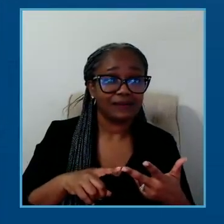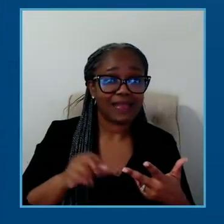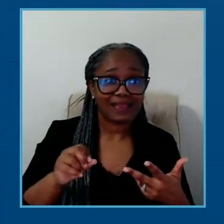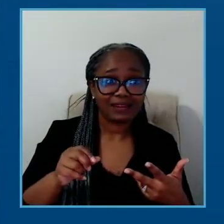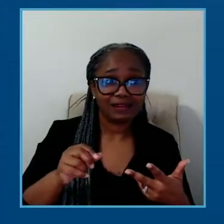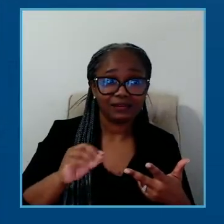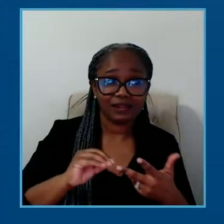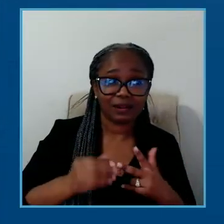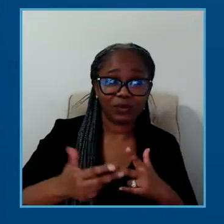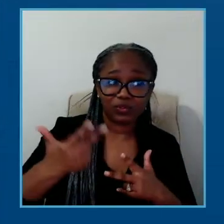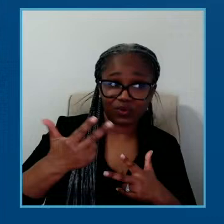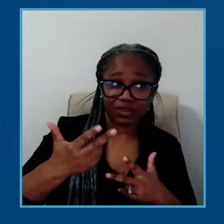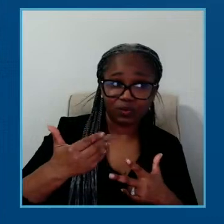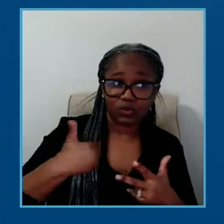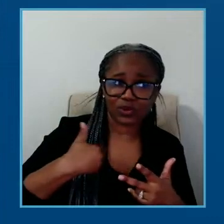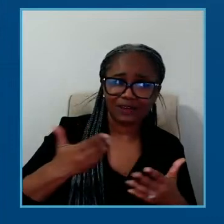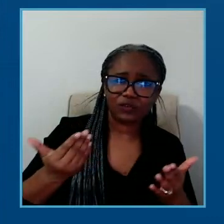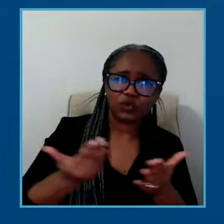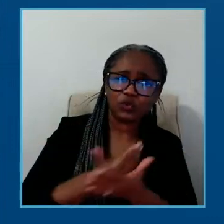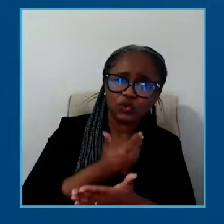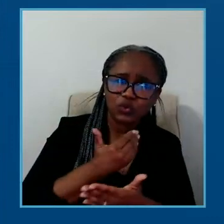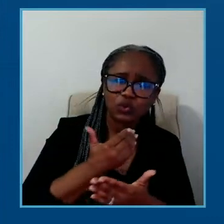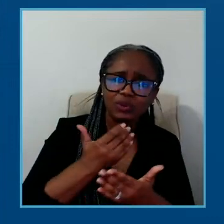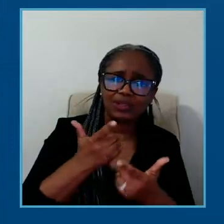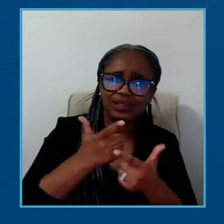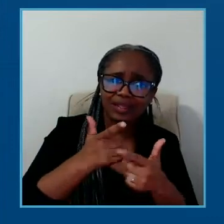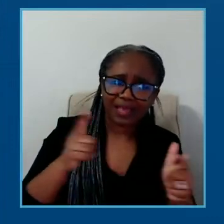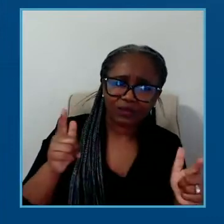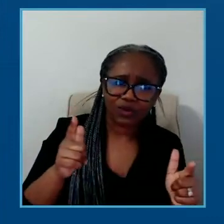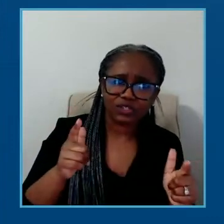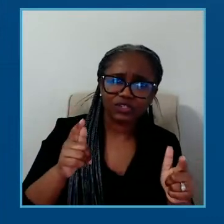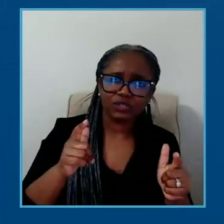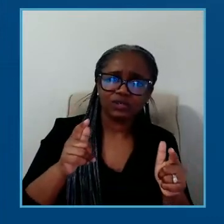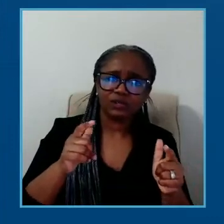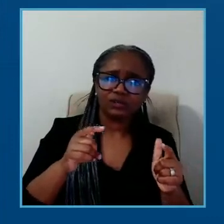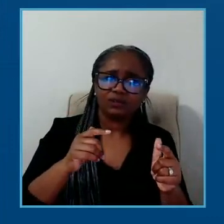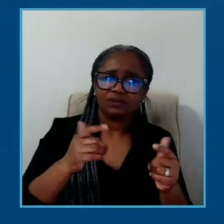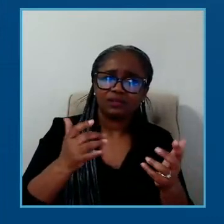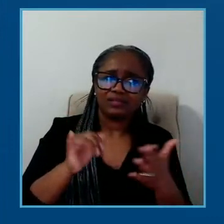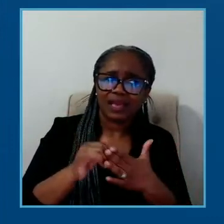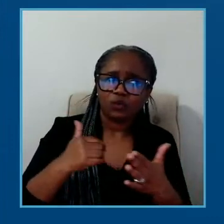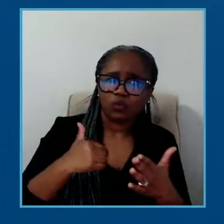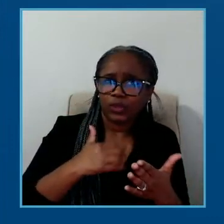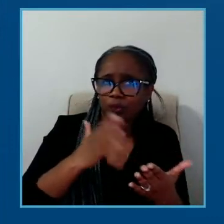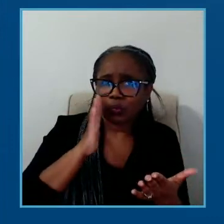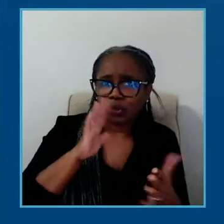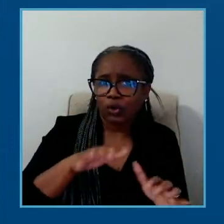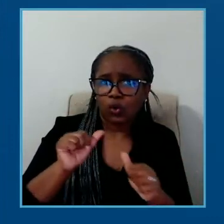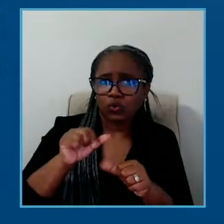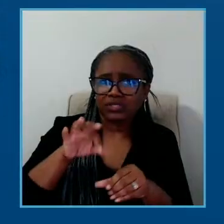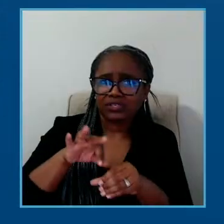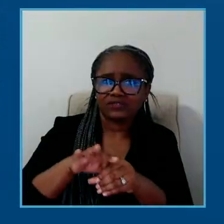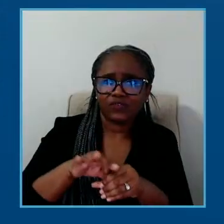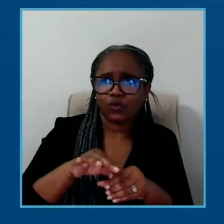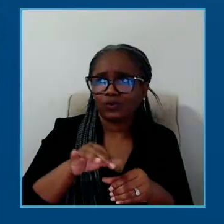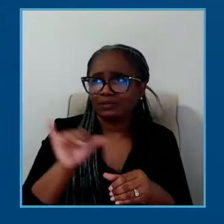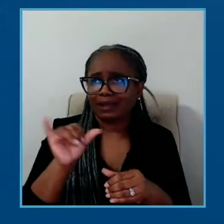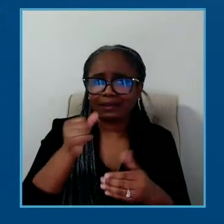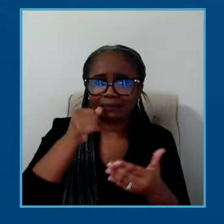that we would have this vote conducted by mail as we had done in 2011, 2017, and so